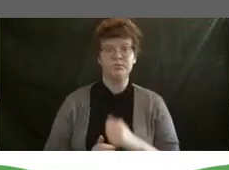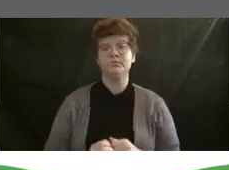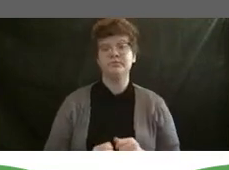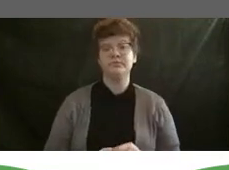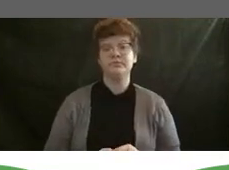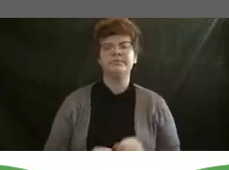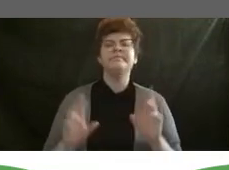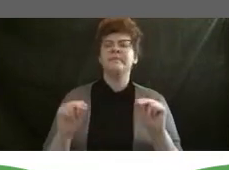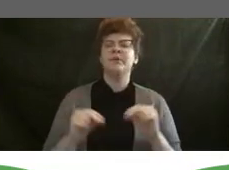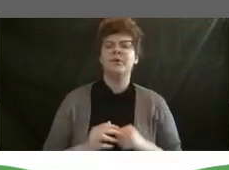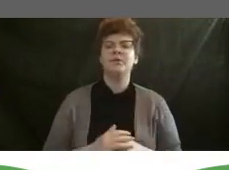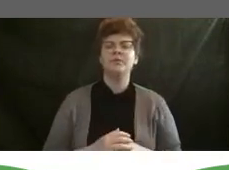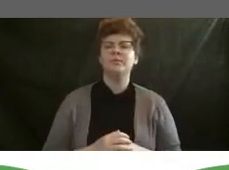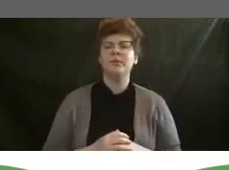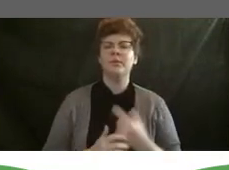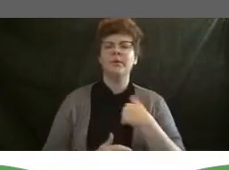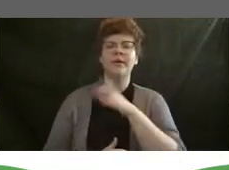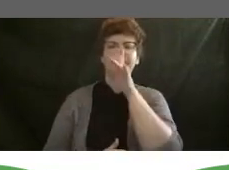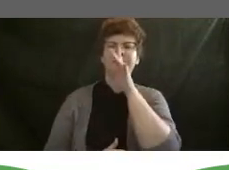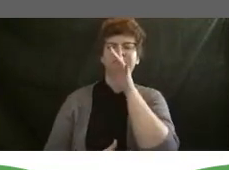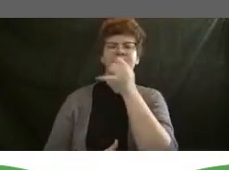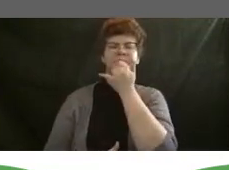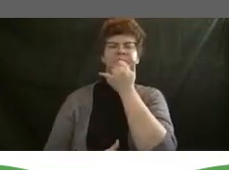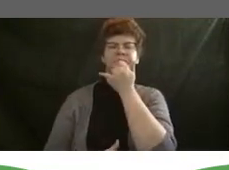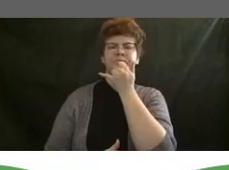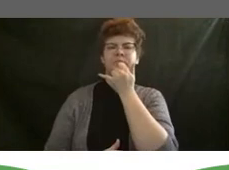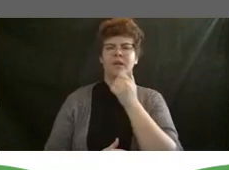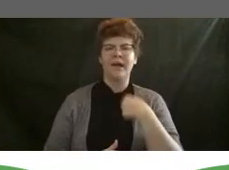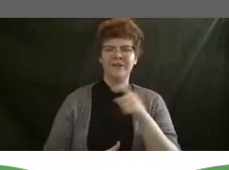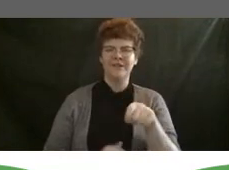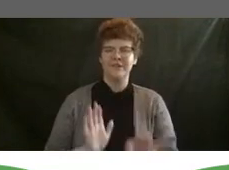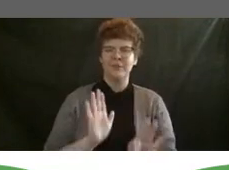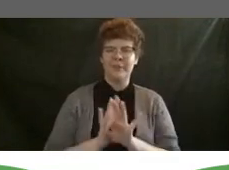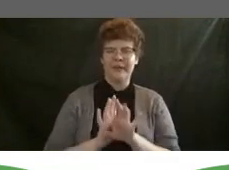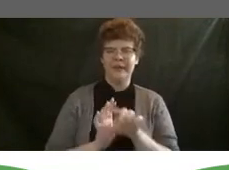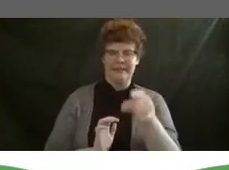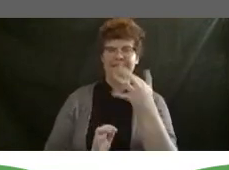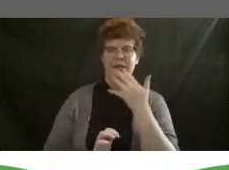No, I misspoke. I just need to pick this color here.